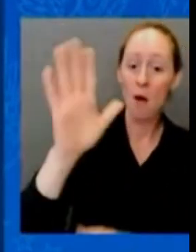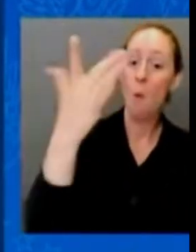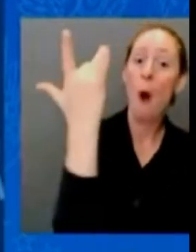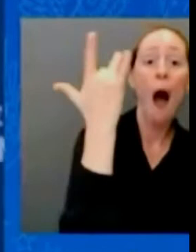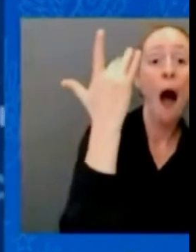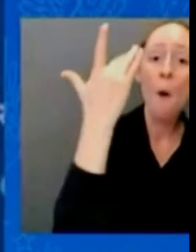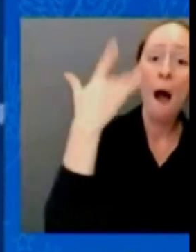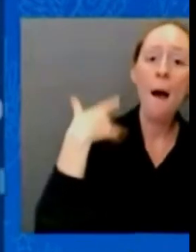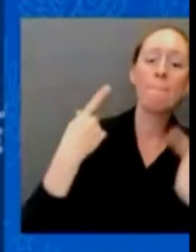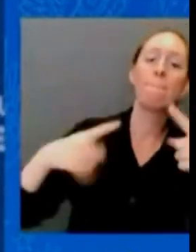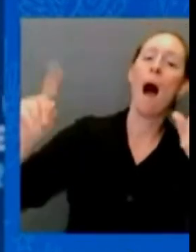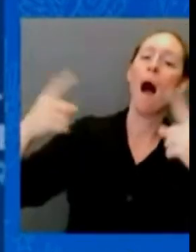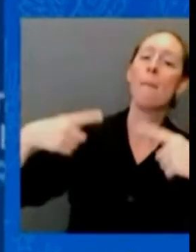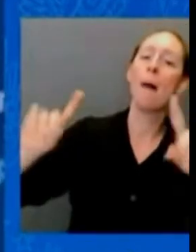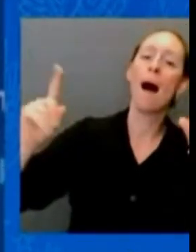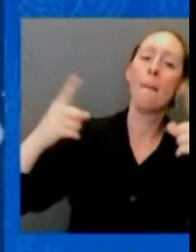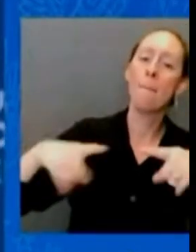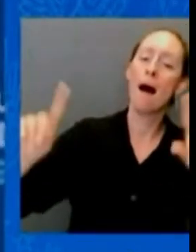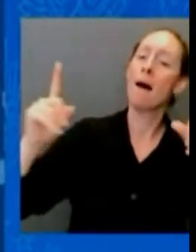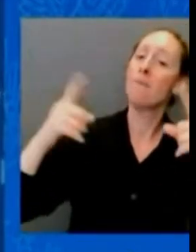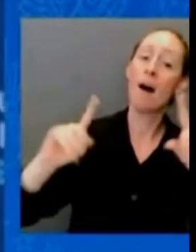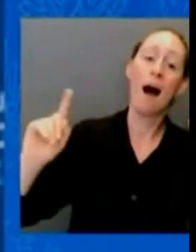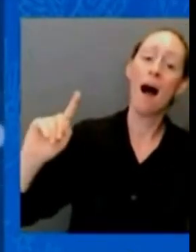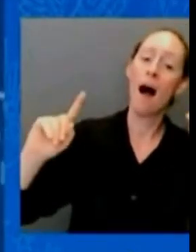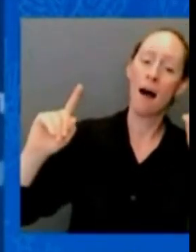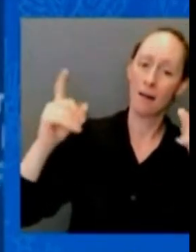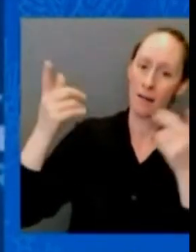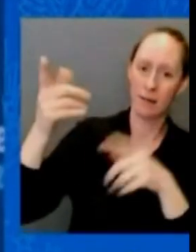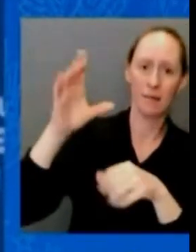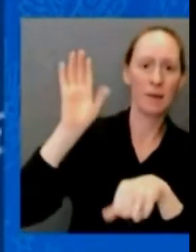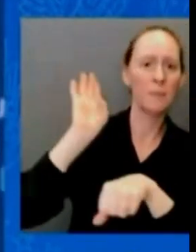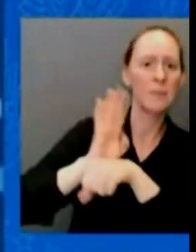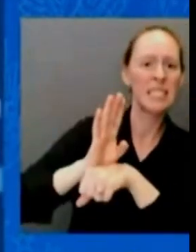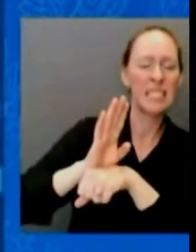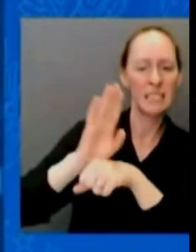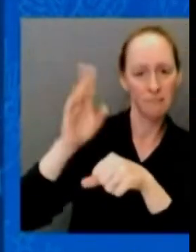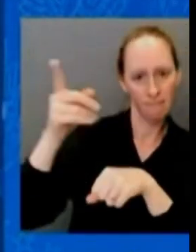15% minimum tax. You know,